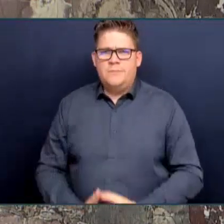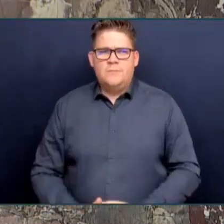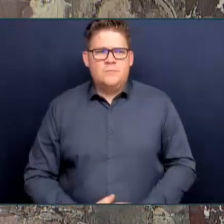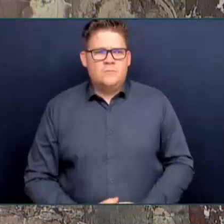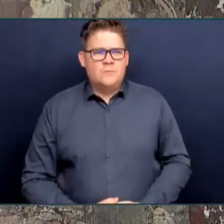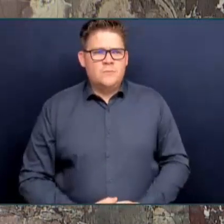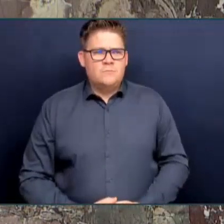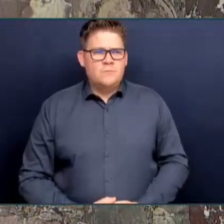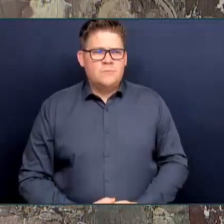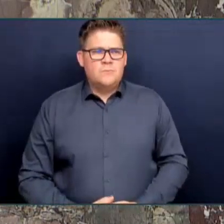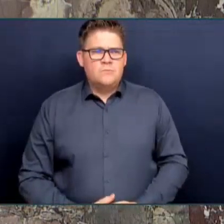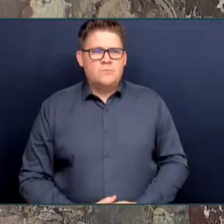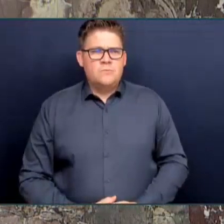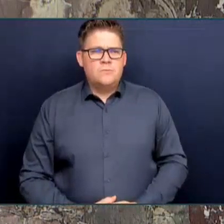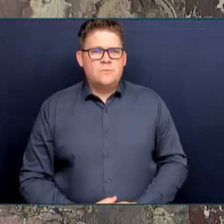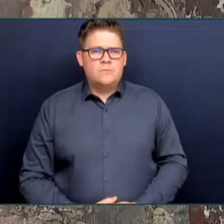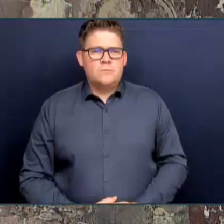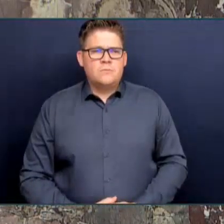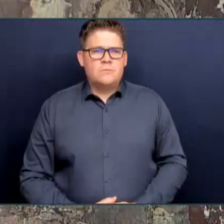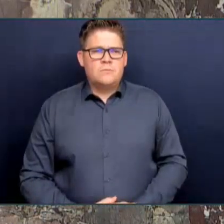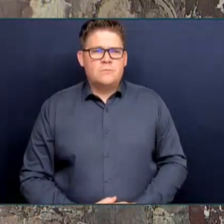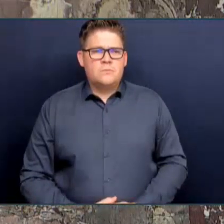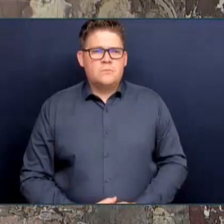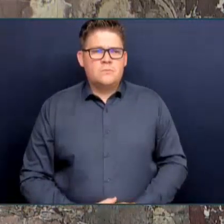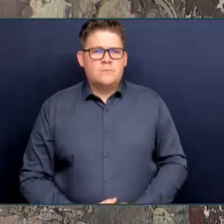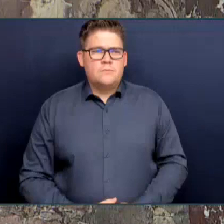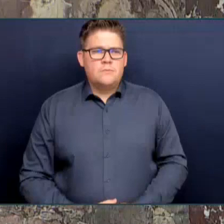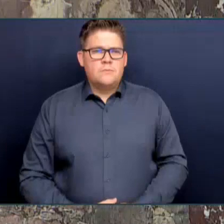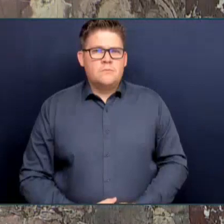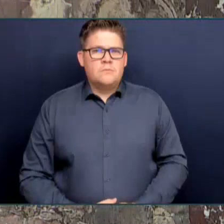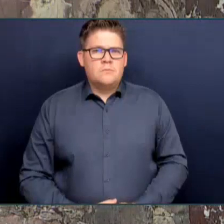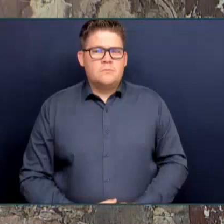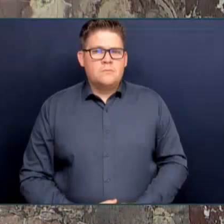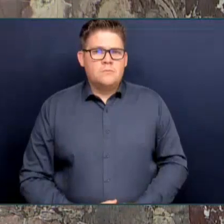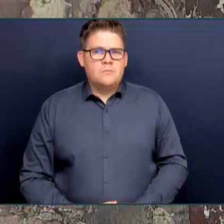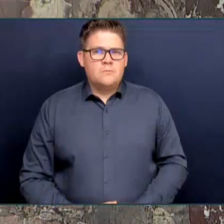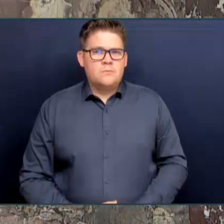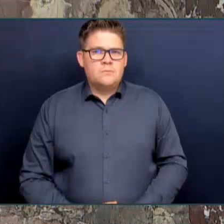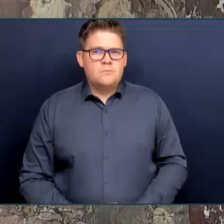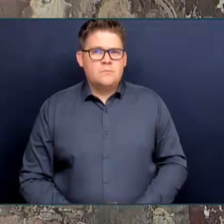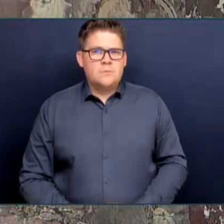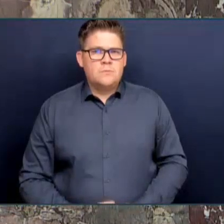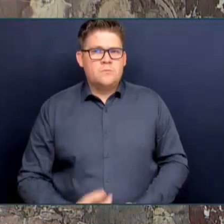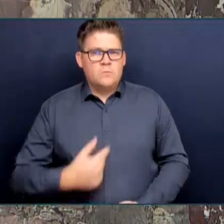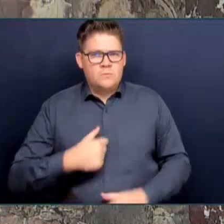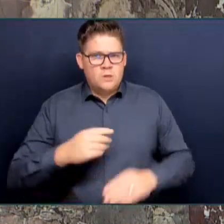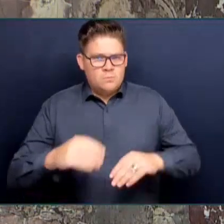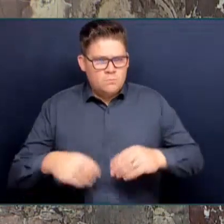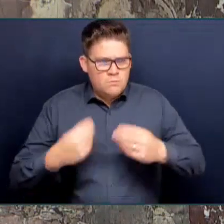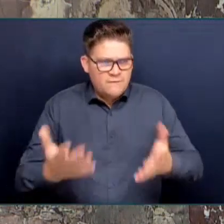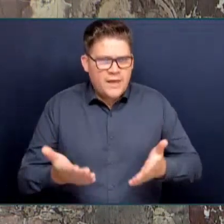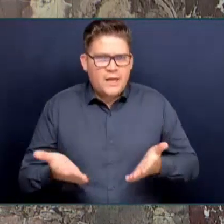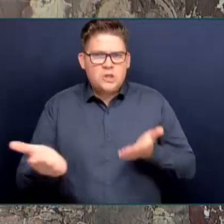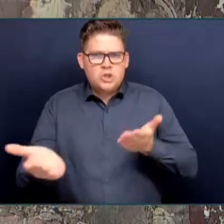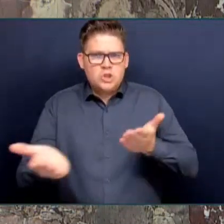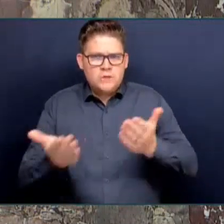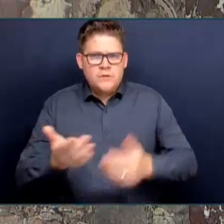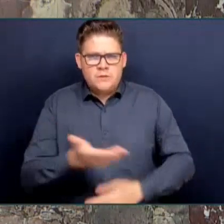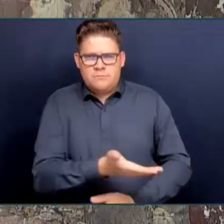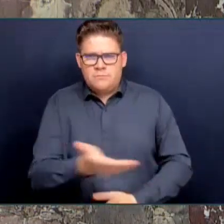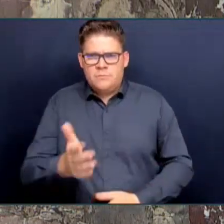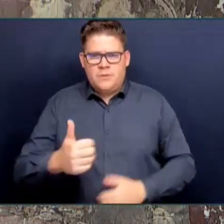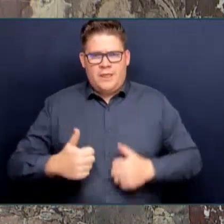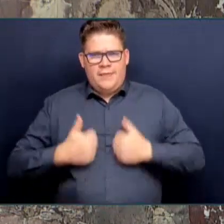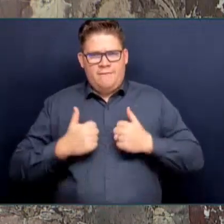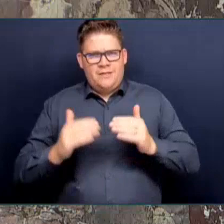I provided services to people in the downtown east side that needed that support. And